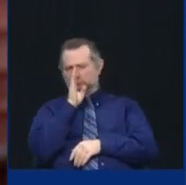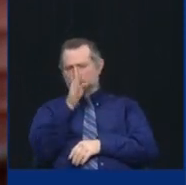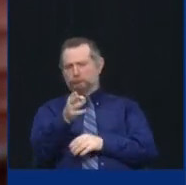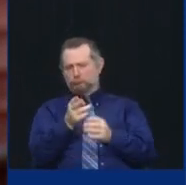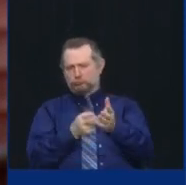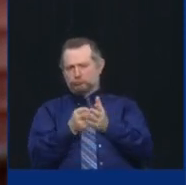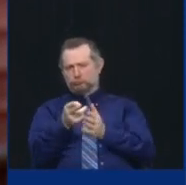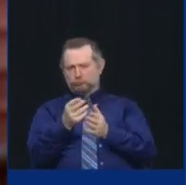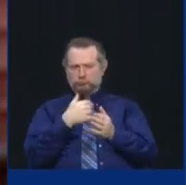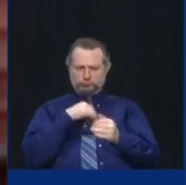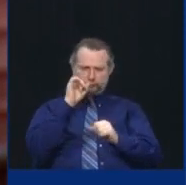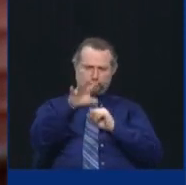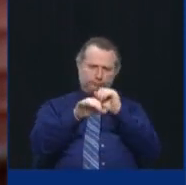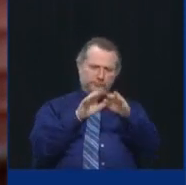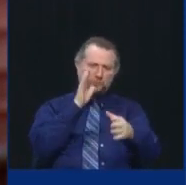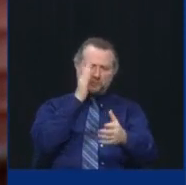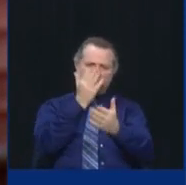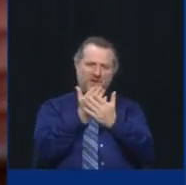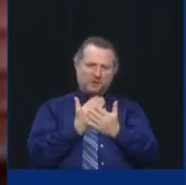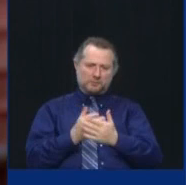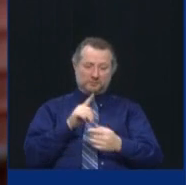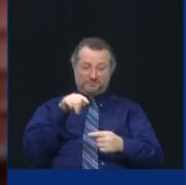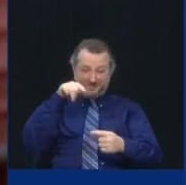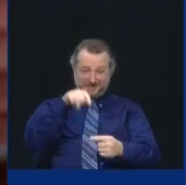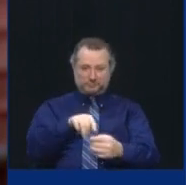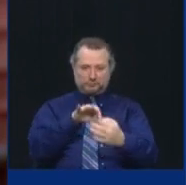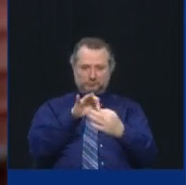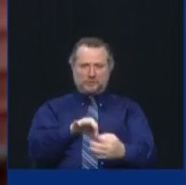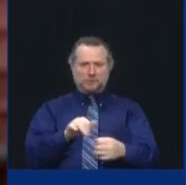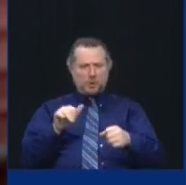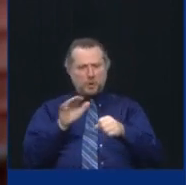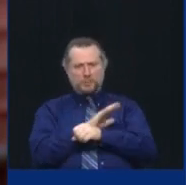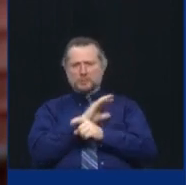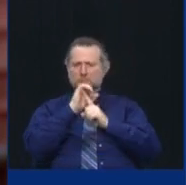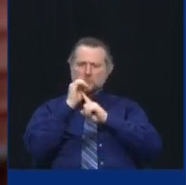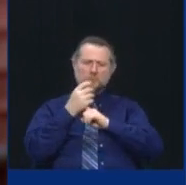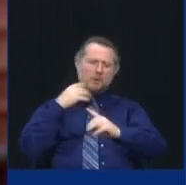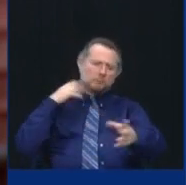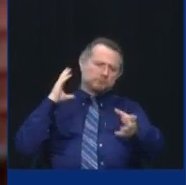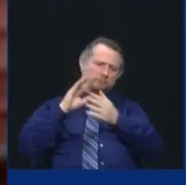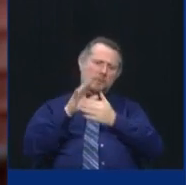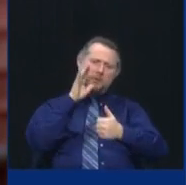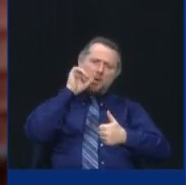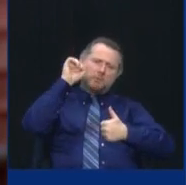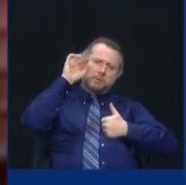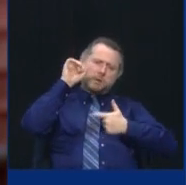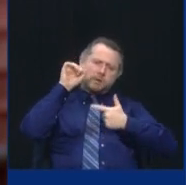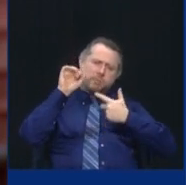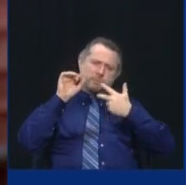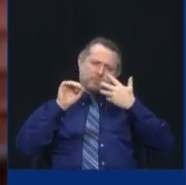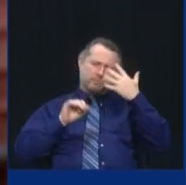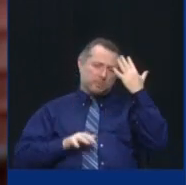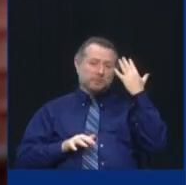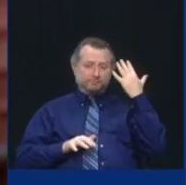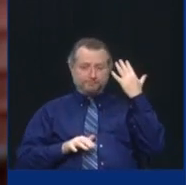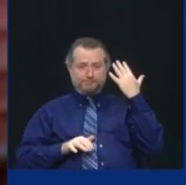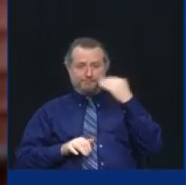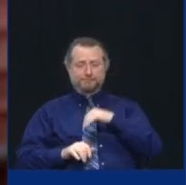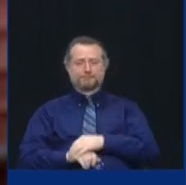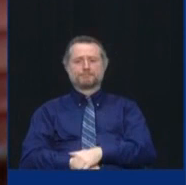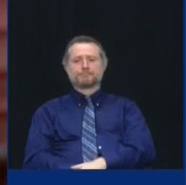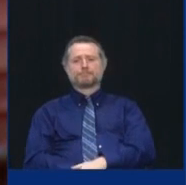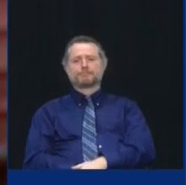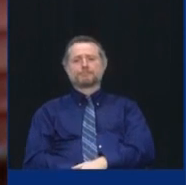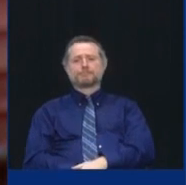facts about this entire situation that it has